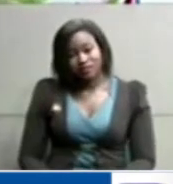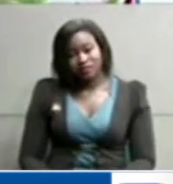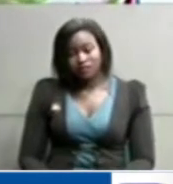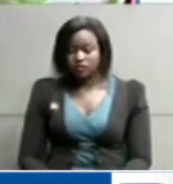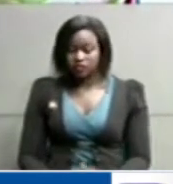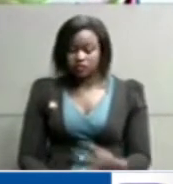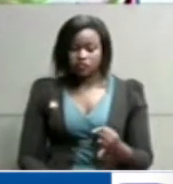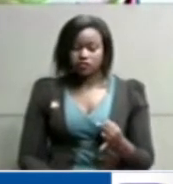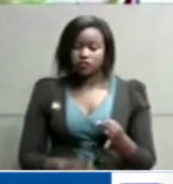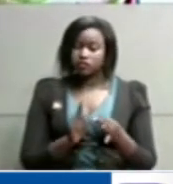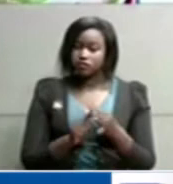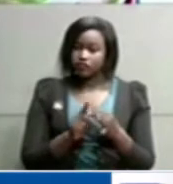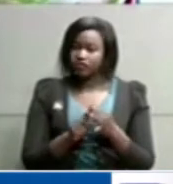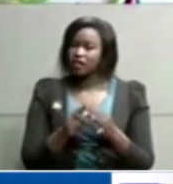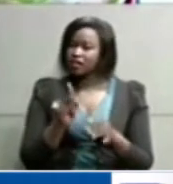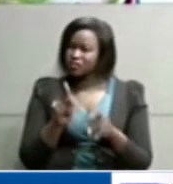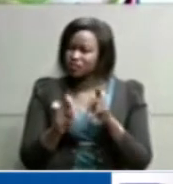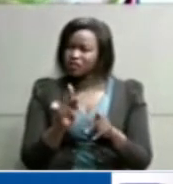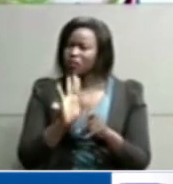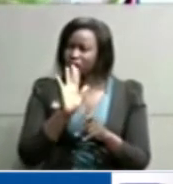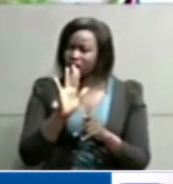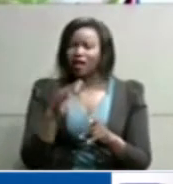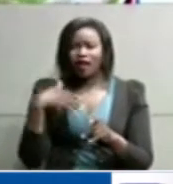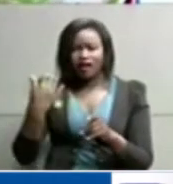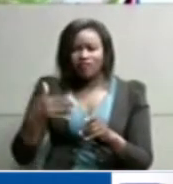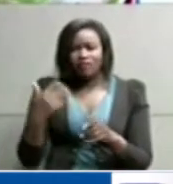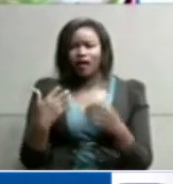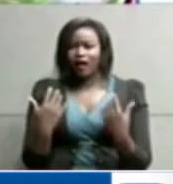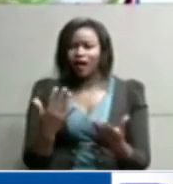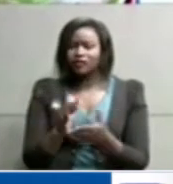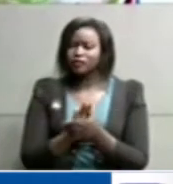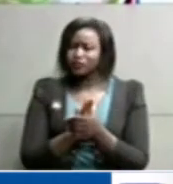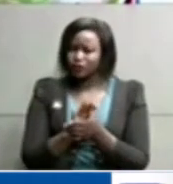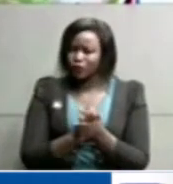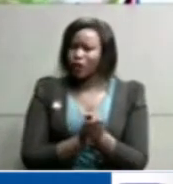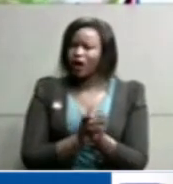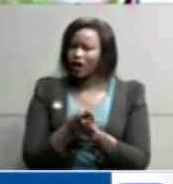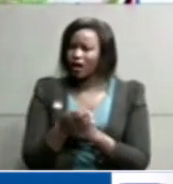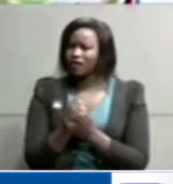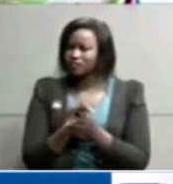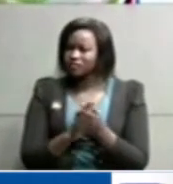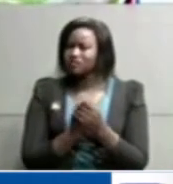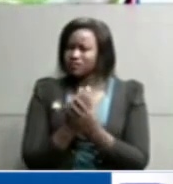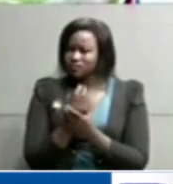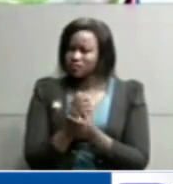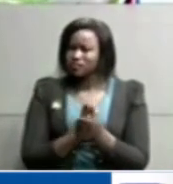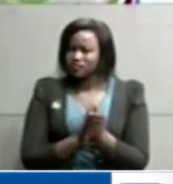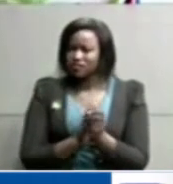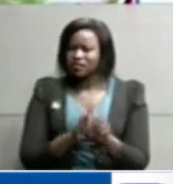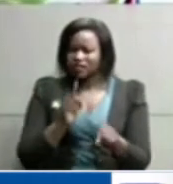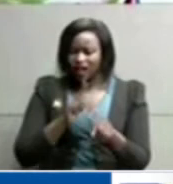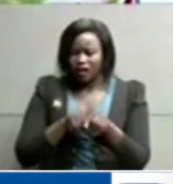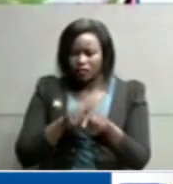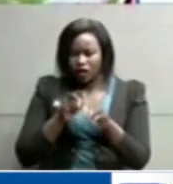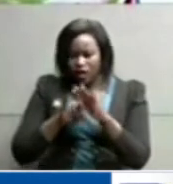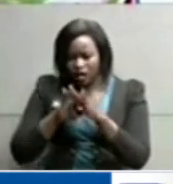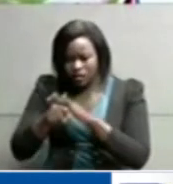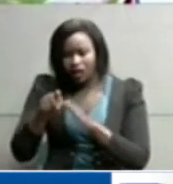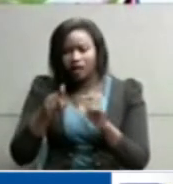Thirdly, for people to wash their hands with the disinfectants when they are entering and when they are leaving.